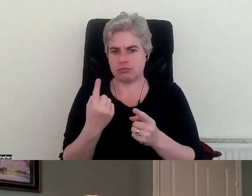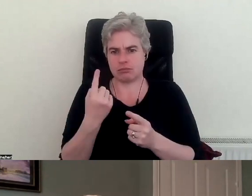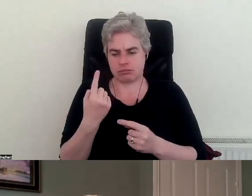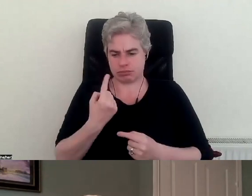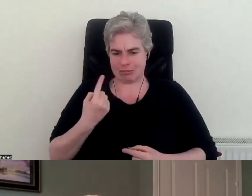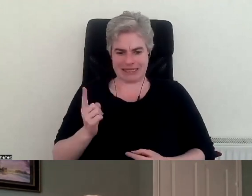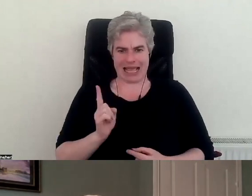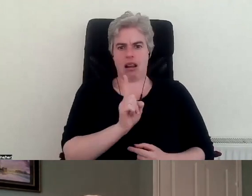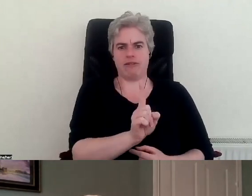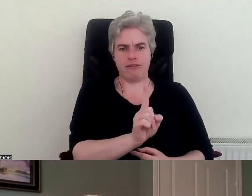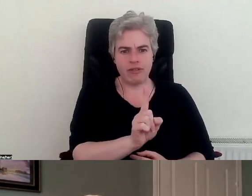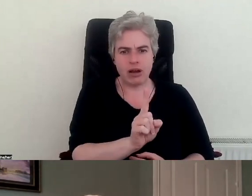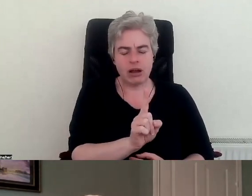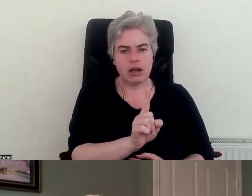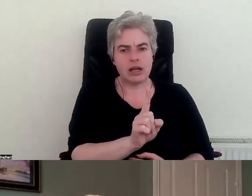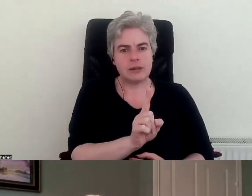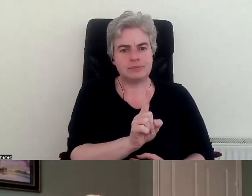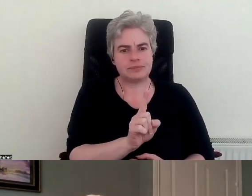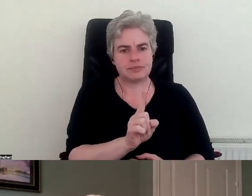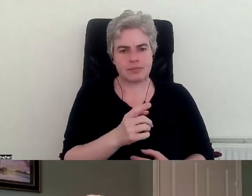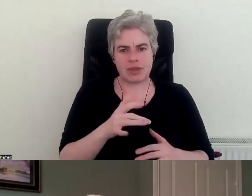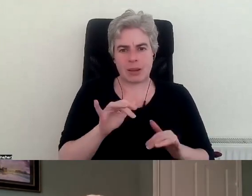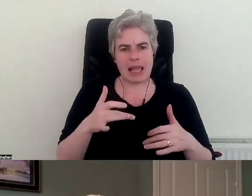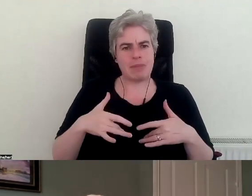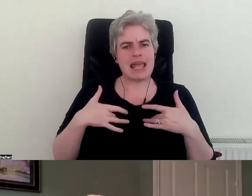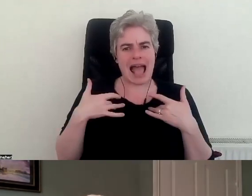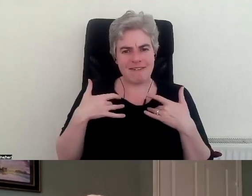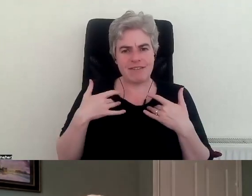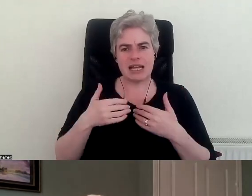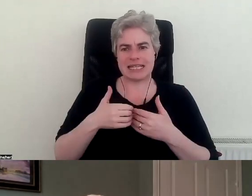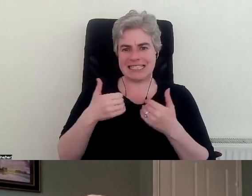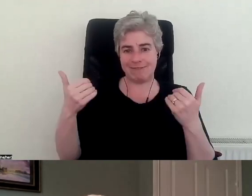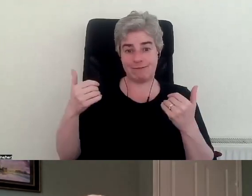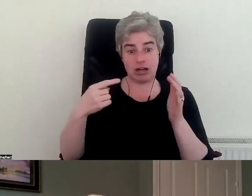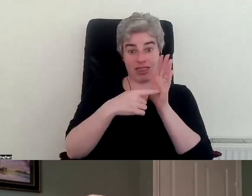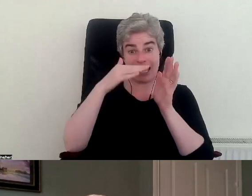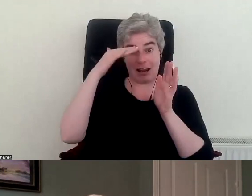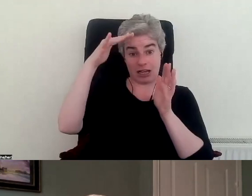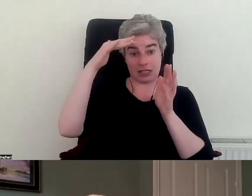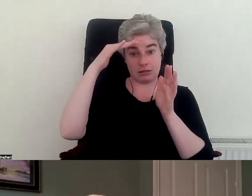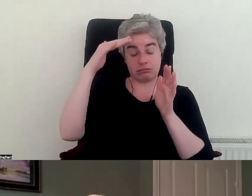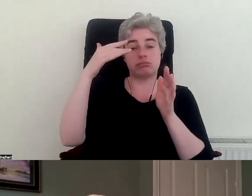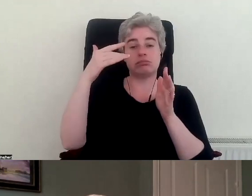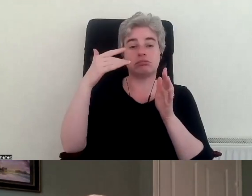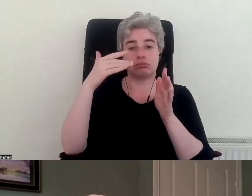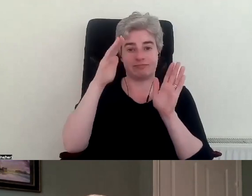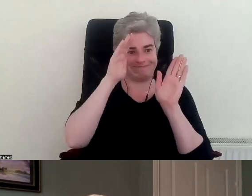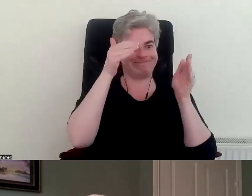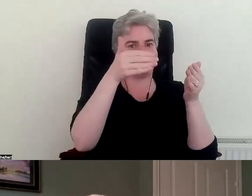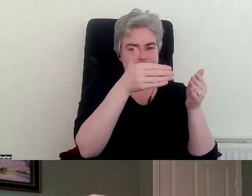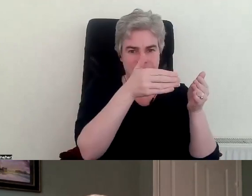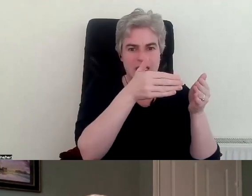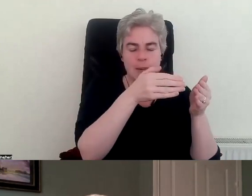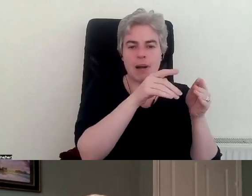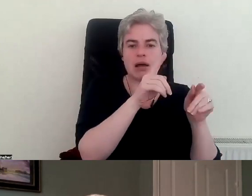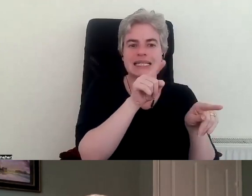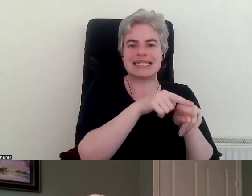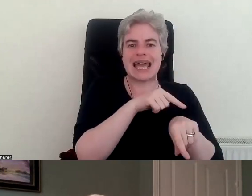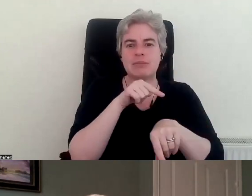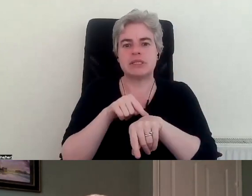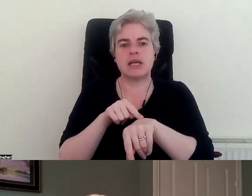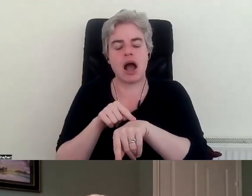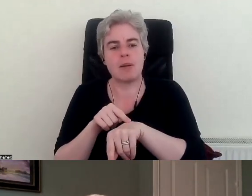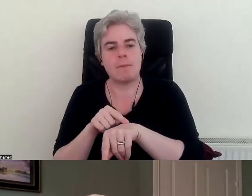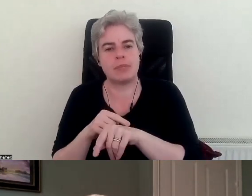place where they might have a different theological preoccupation, but at the same time, in